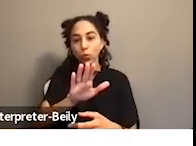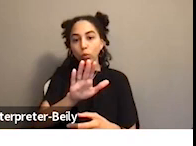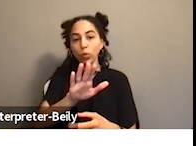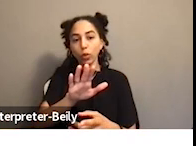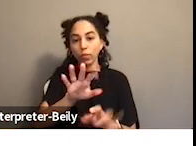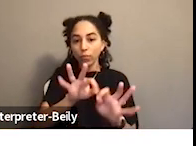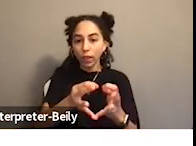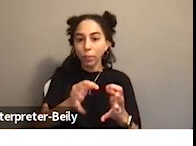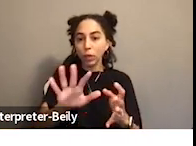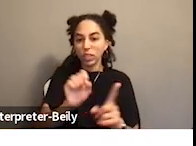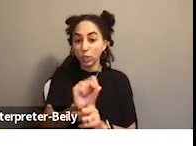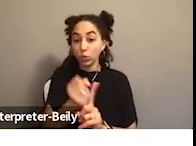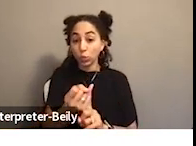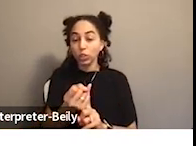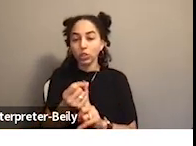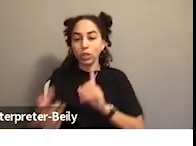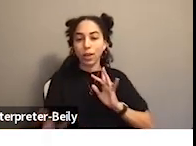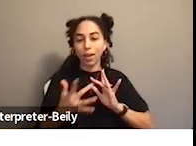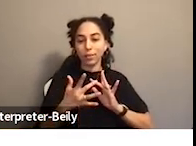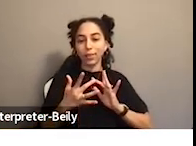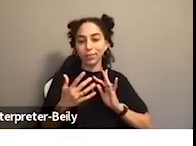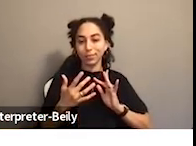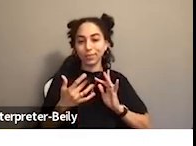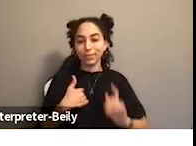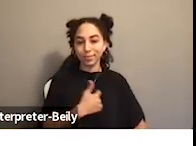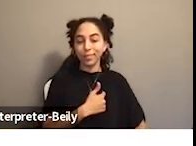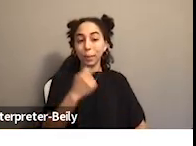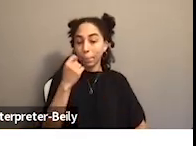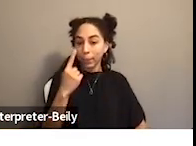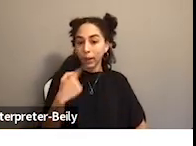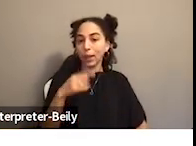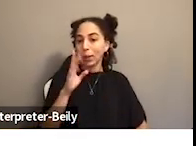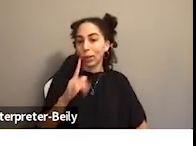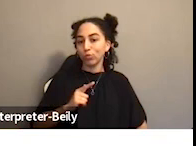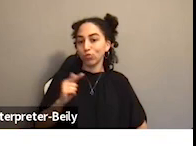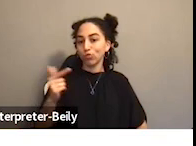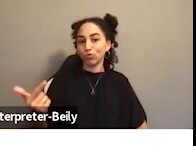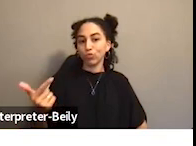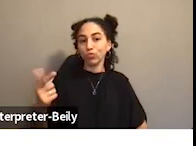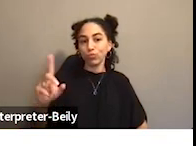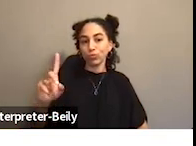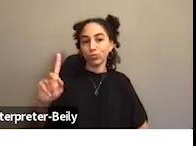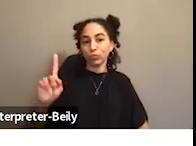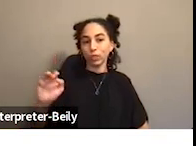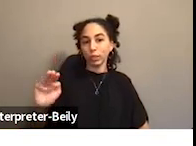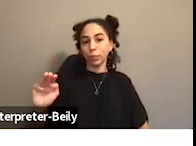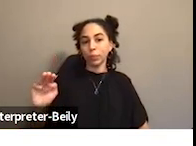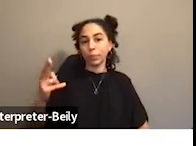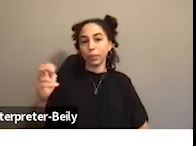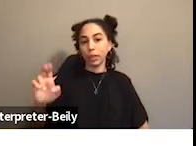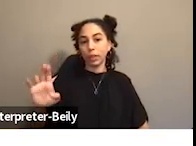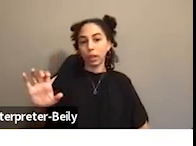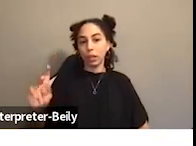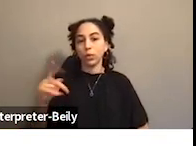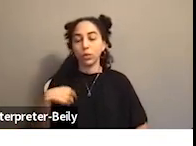please feel free to reach out to us. But I will turn this over to Director Kim Howe to answer